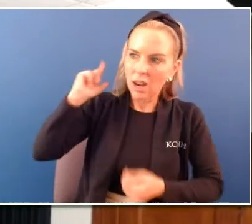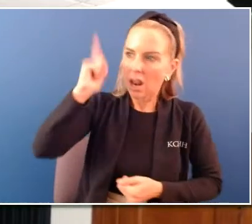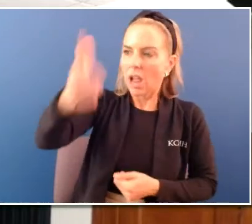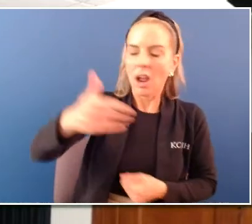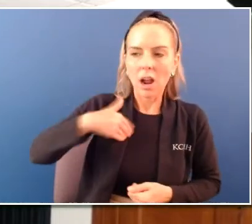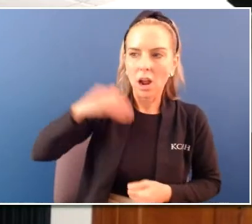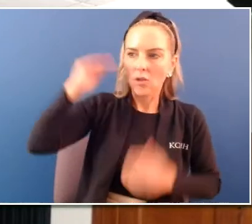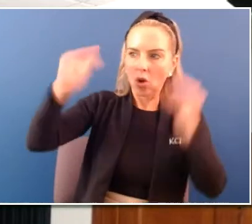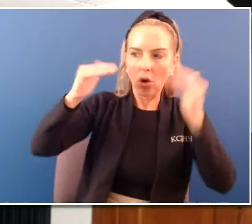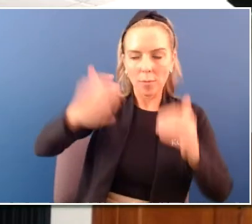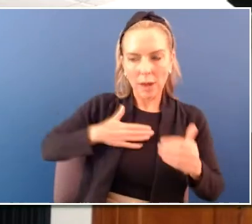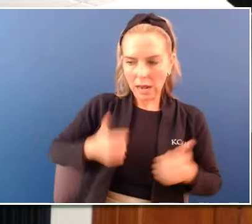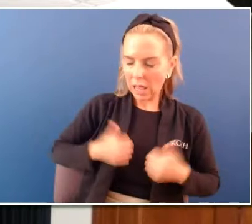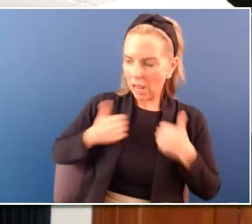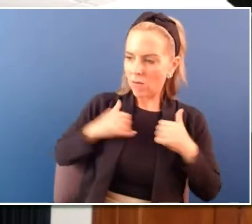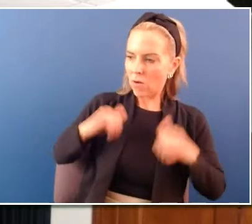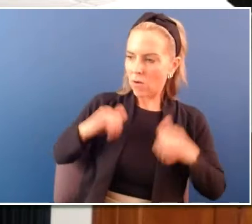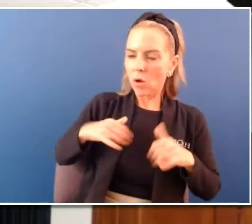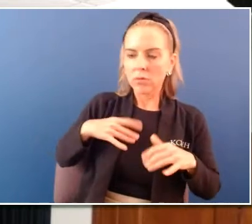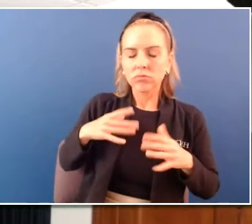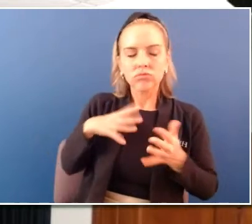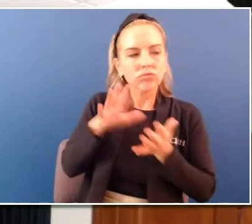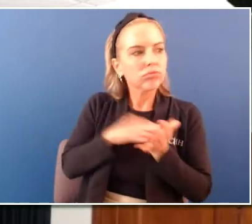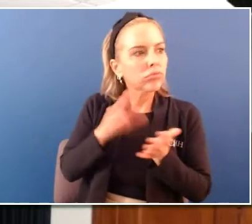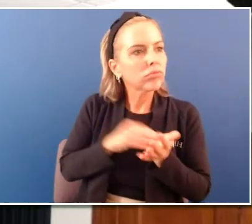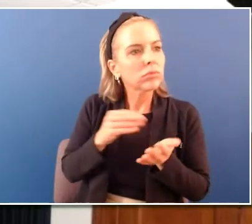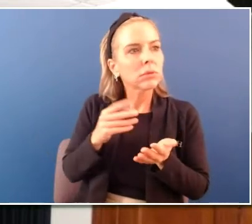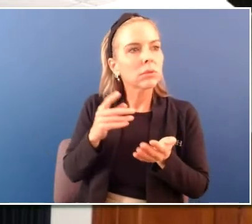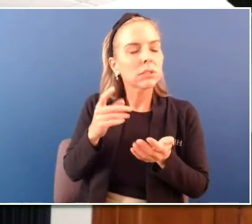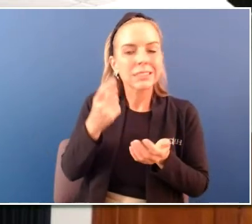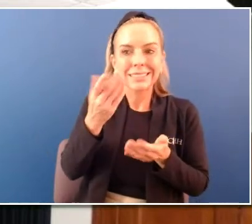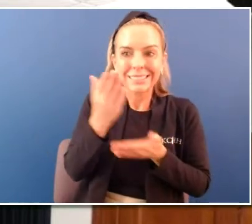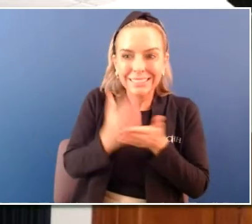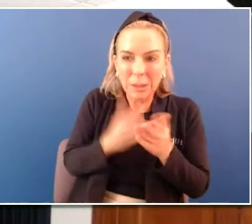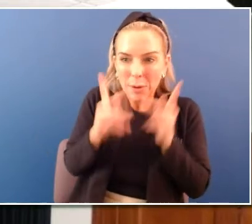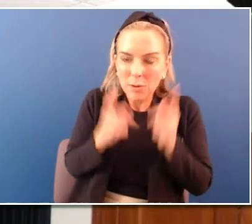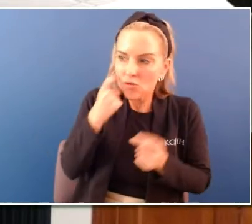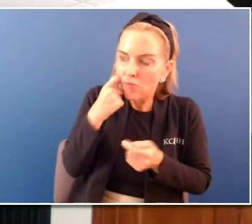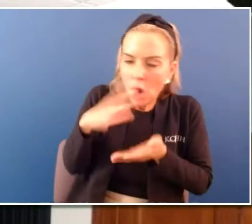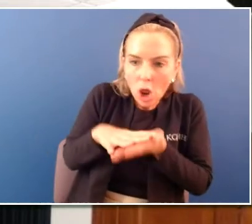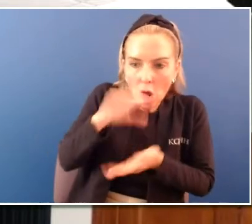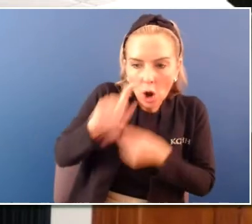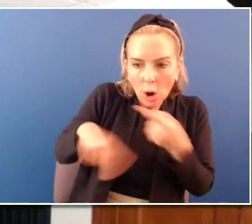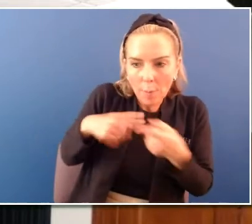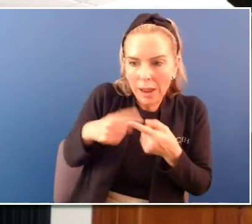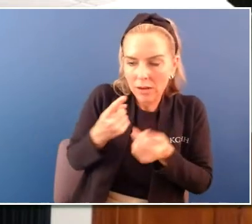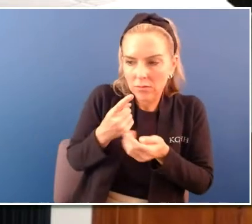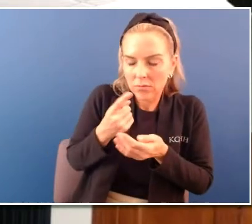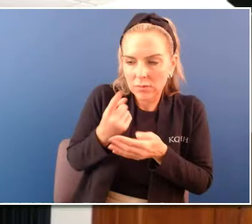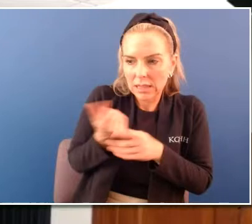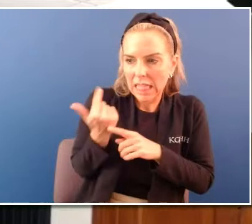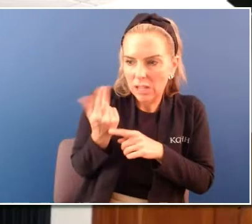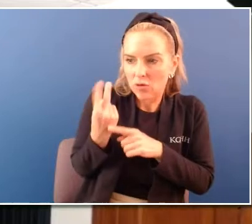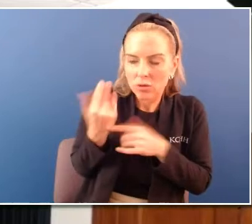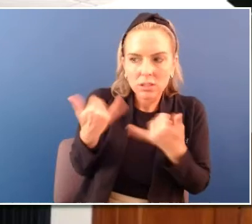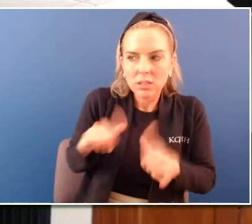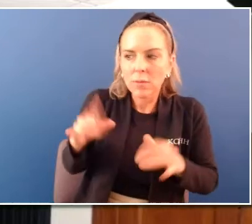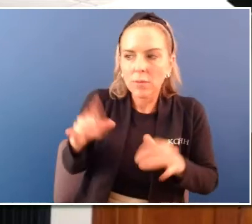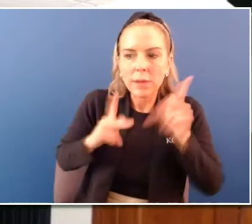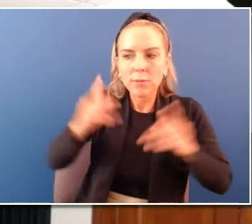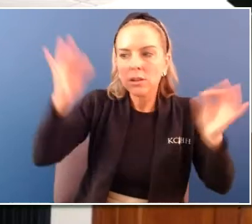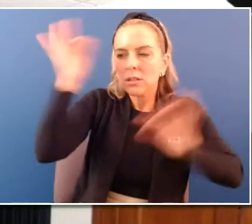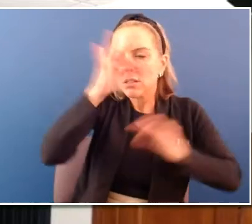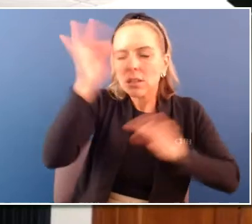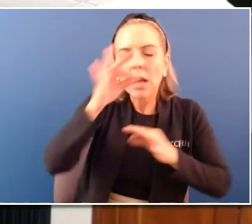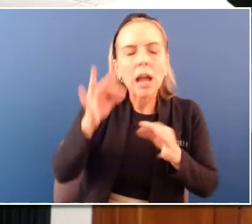over the last couple of weeks, some who just learned about it in the last few years or didn't really even know about it still. How